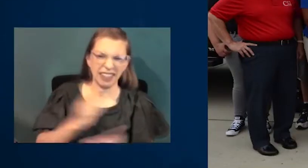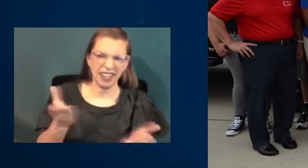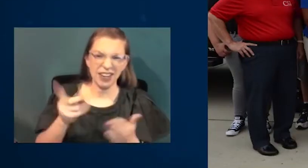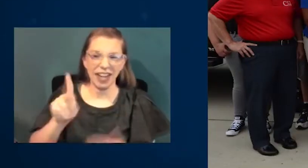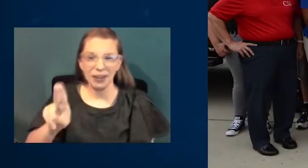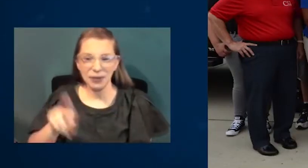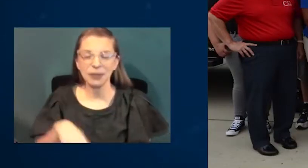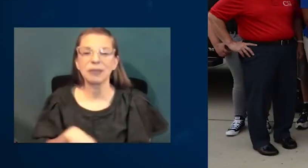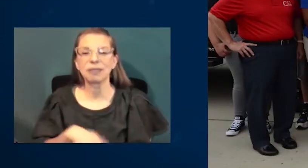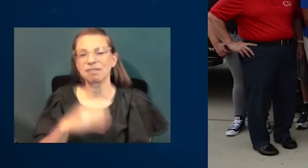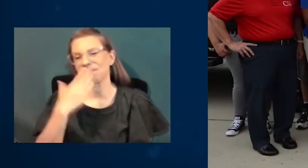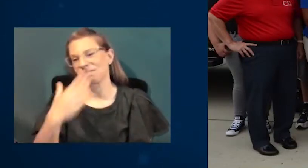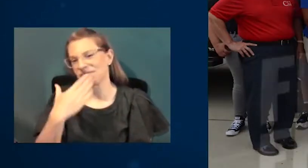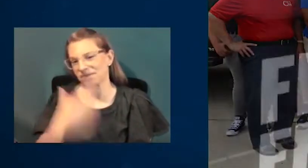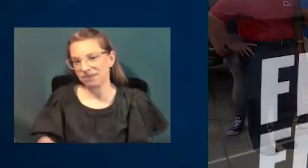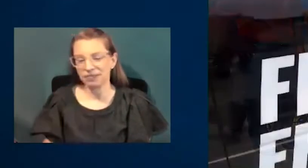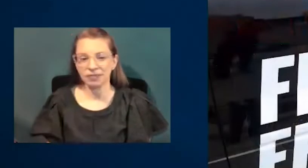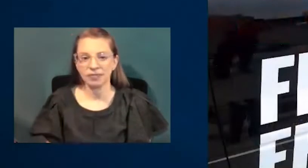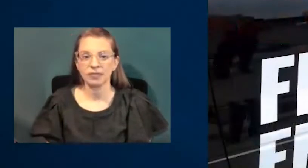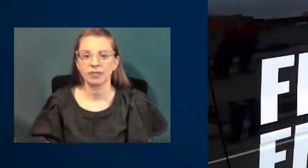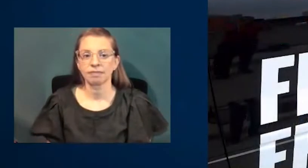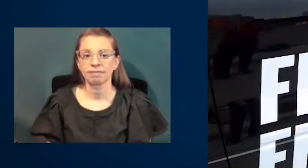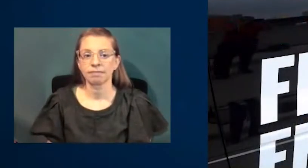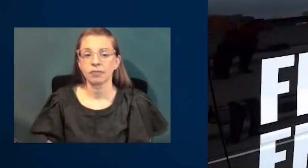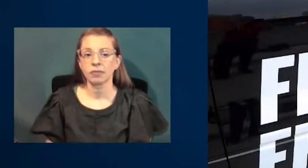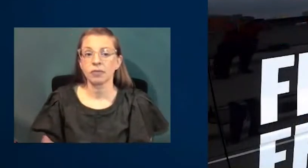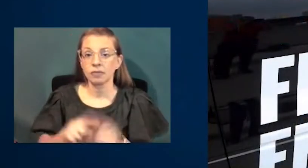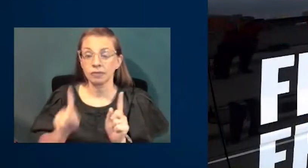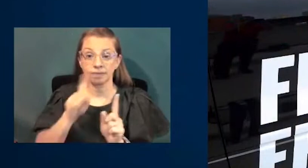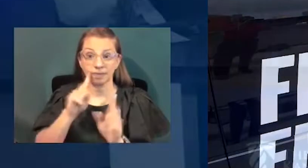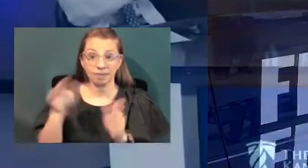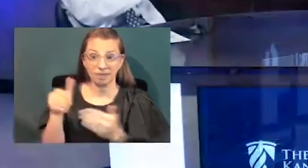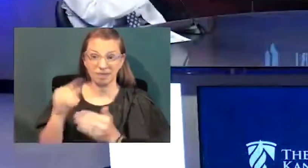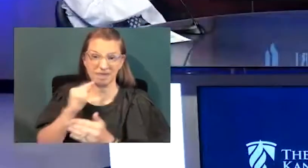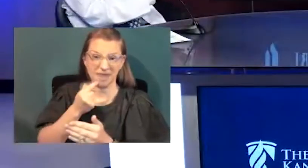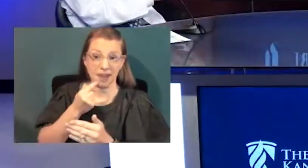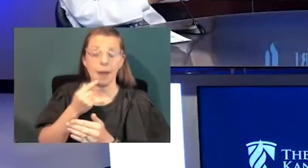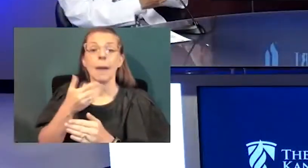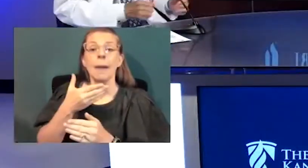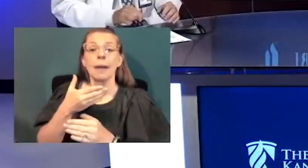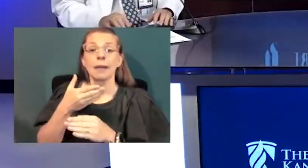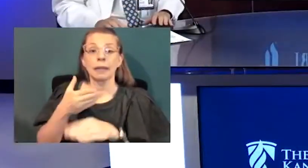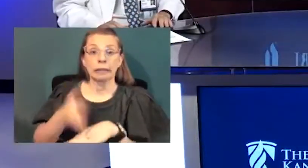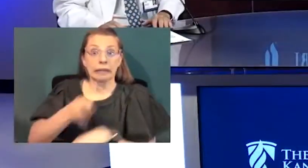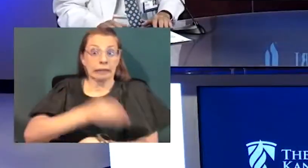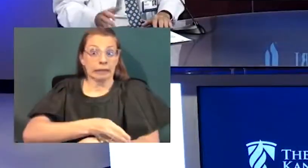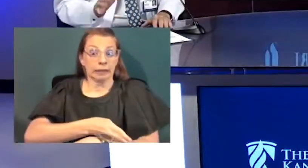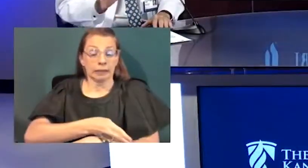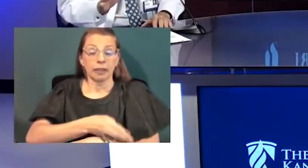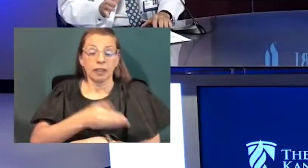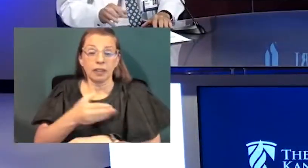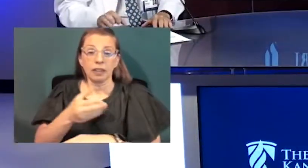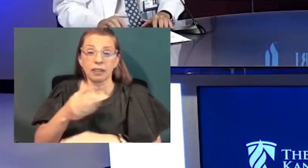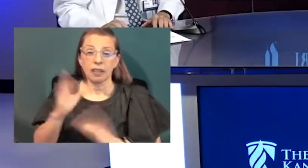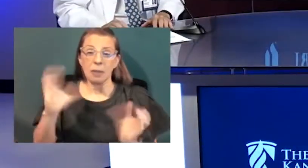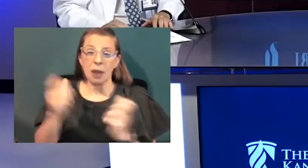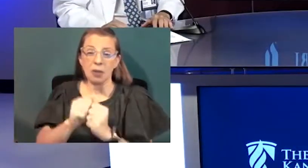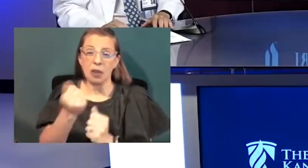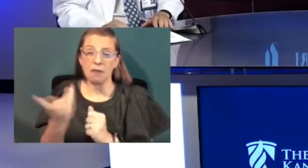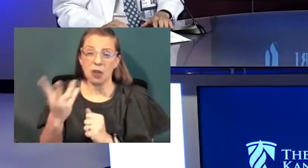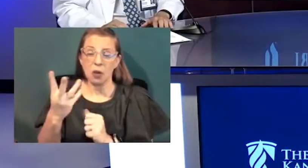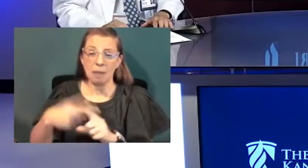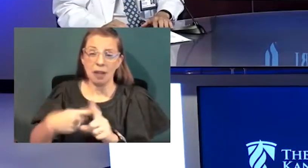you for that. On a more serious note, though, even though we're better off than we were a few months ago, things could still be bumpy.